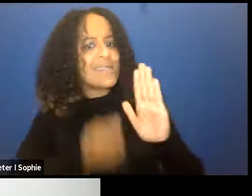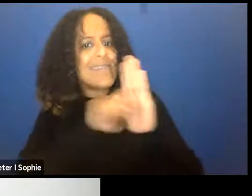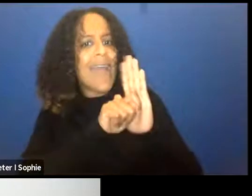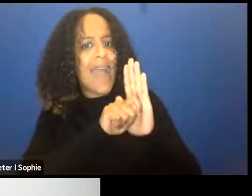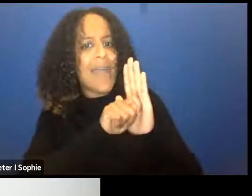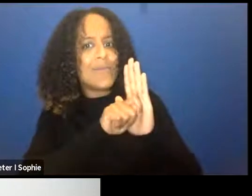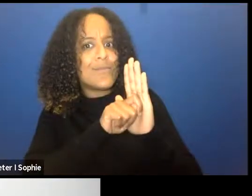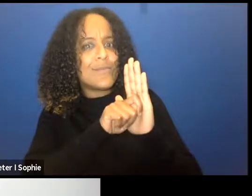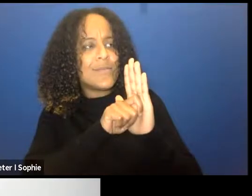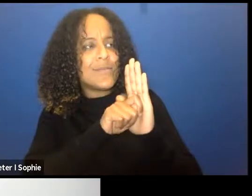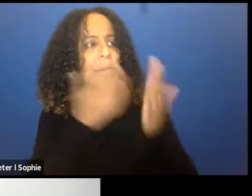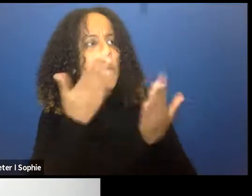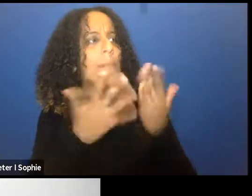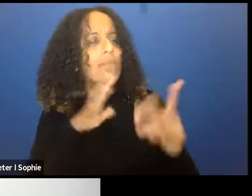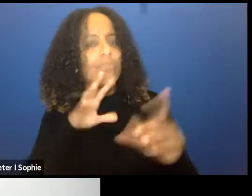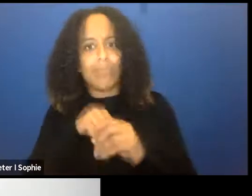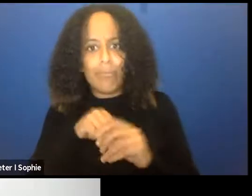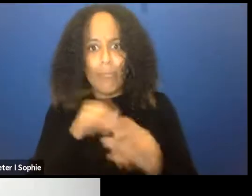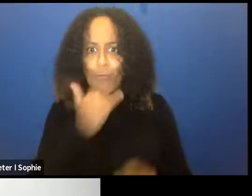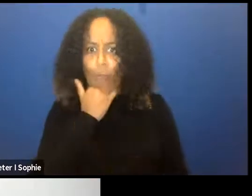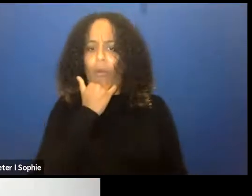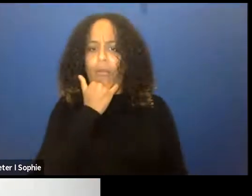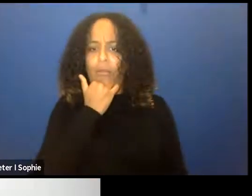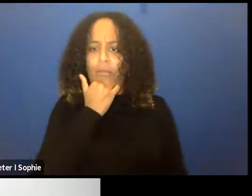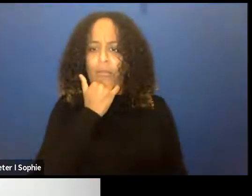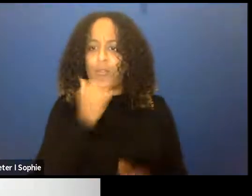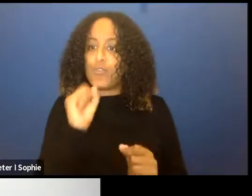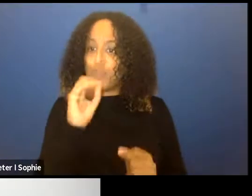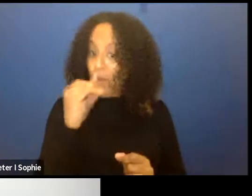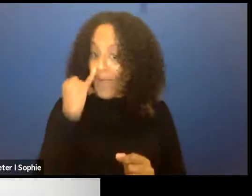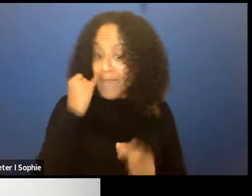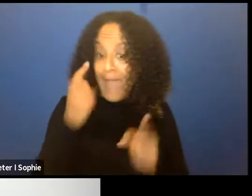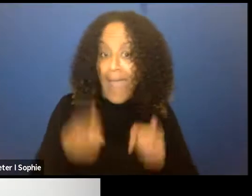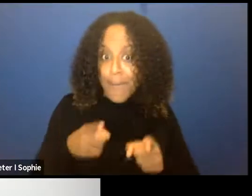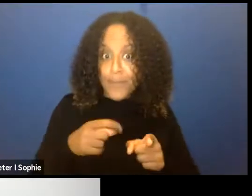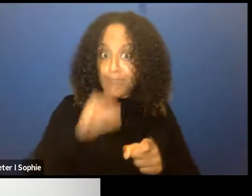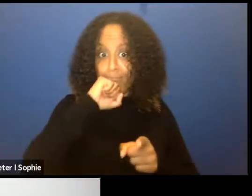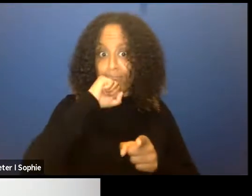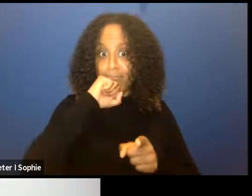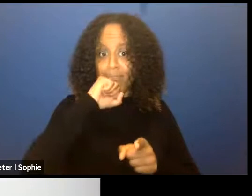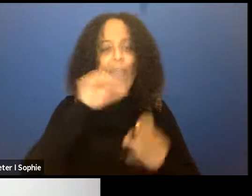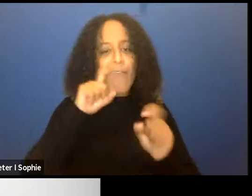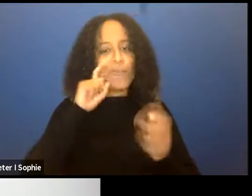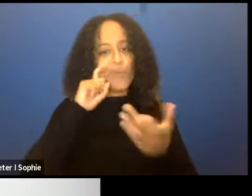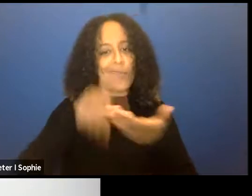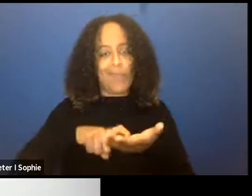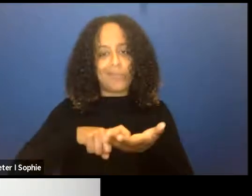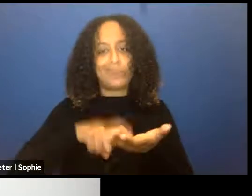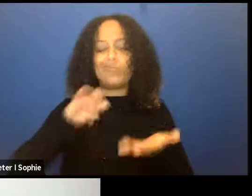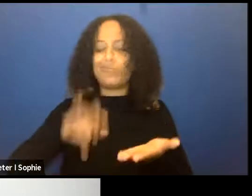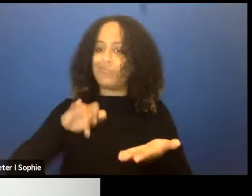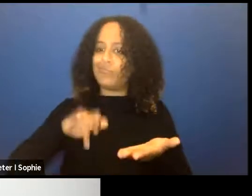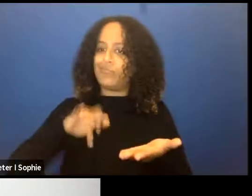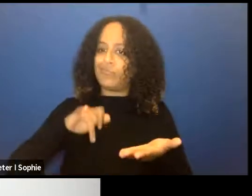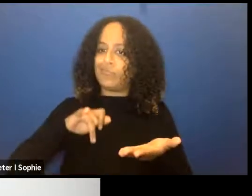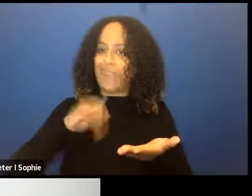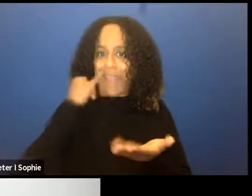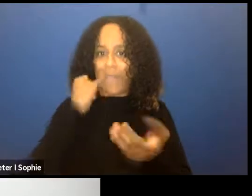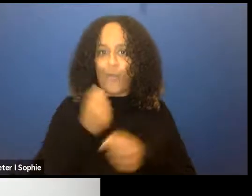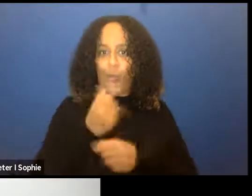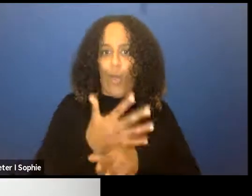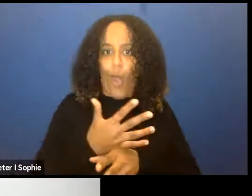things wrong. And so if you do, you have to be able to acknowledge if you've caused